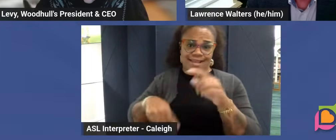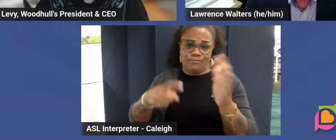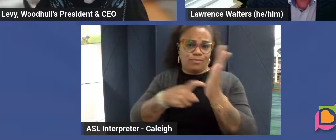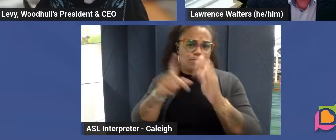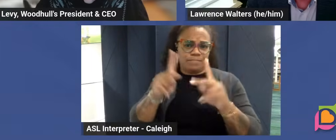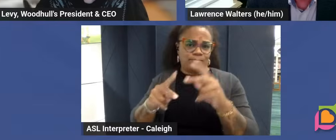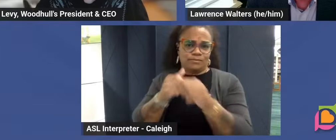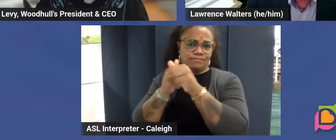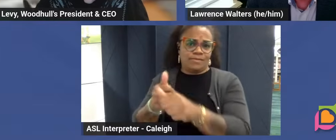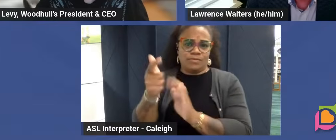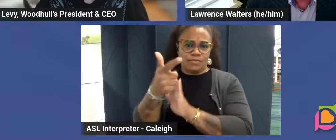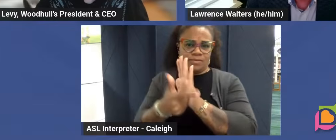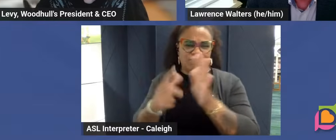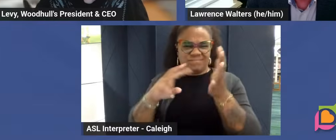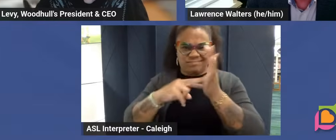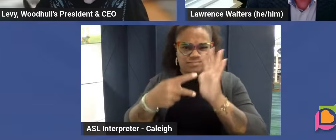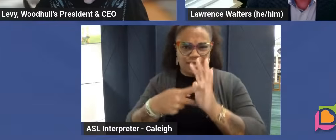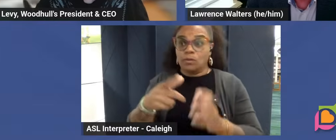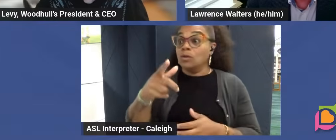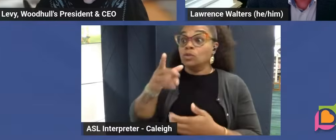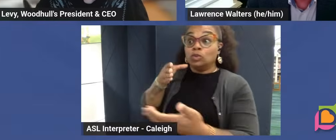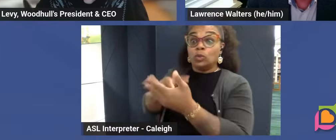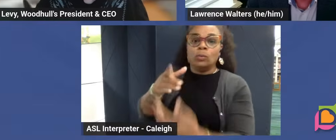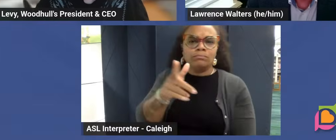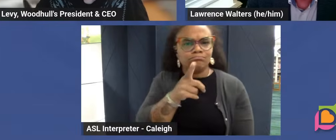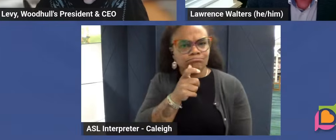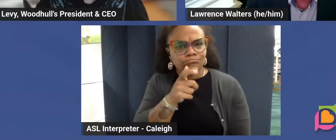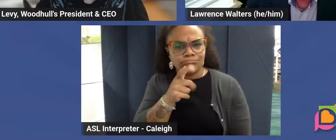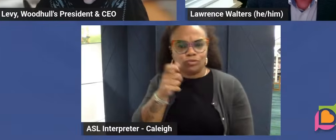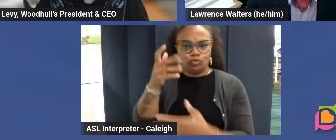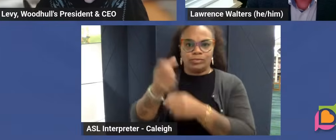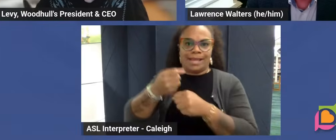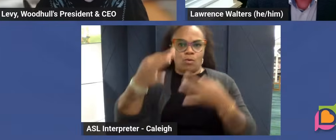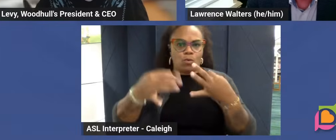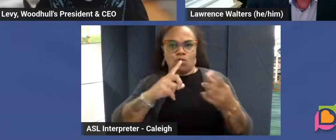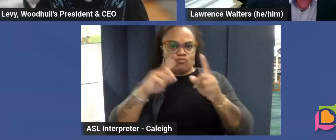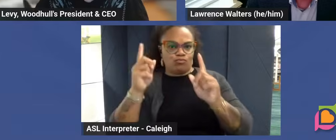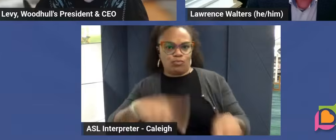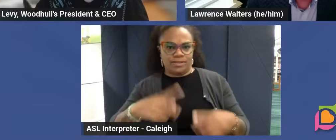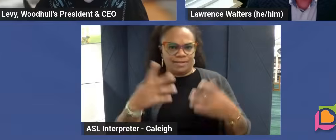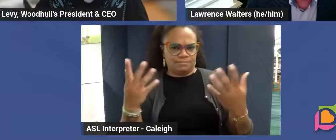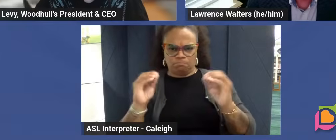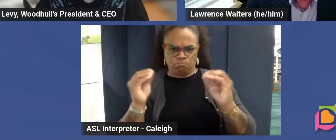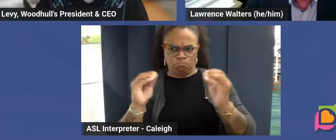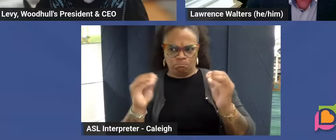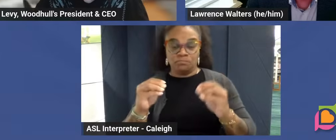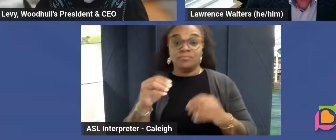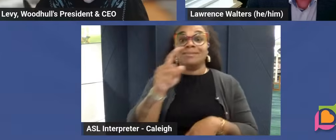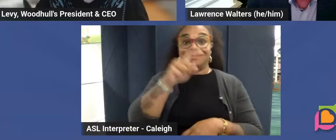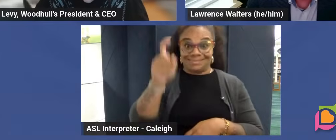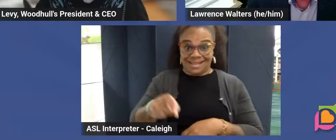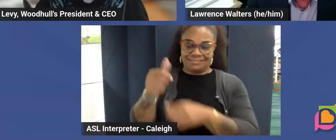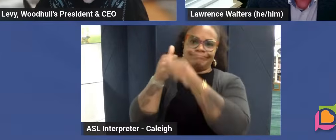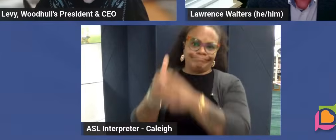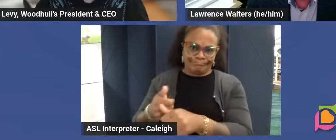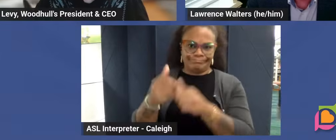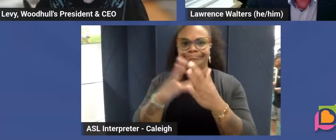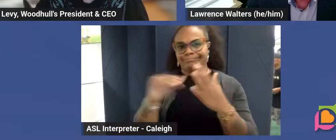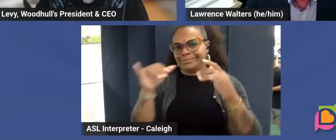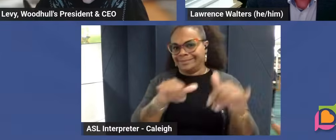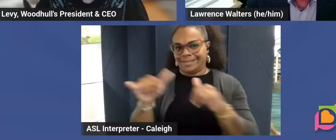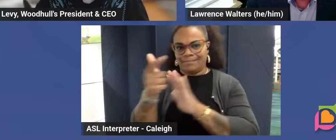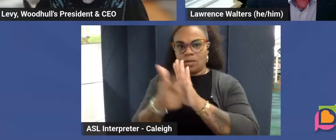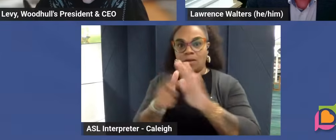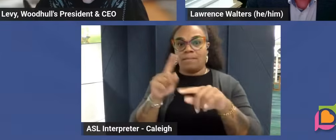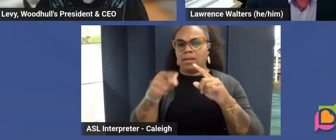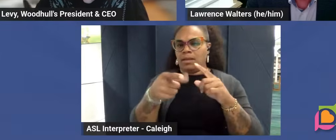really nobody to sue to try to get a ruling from the court. Texas followed suit, but went one step